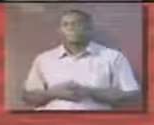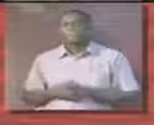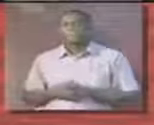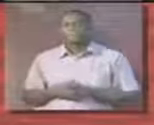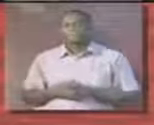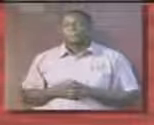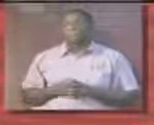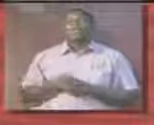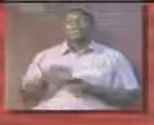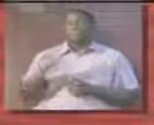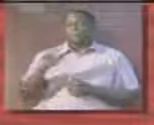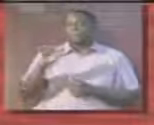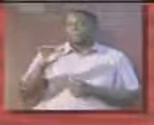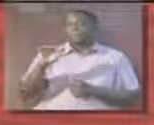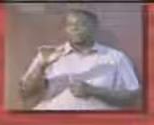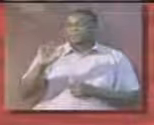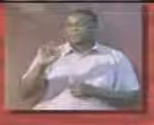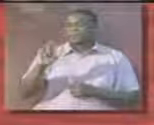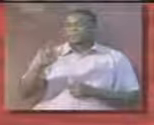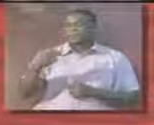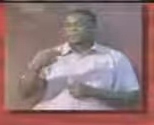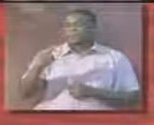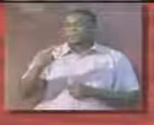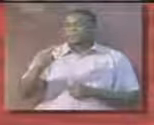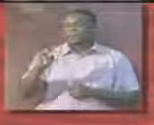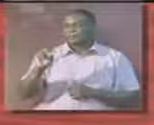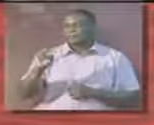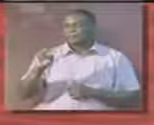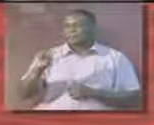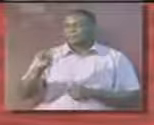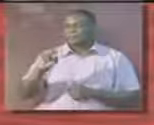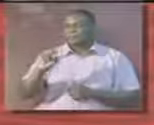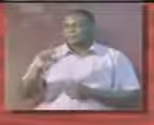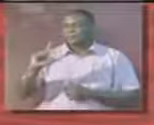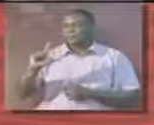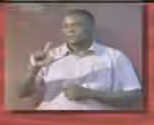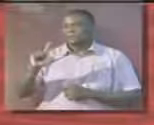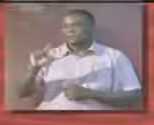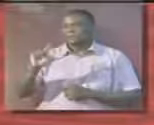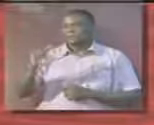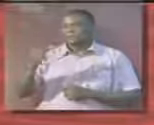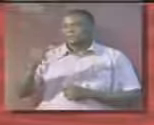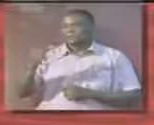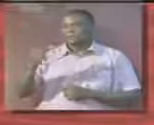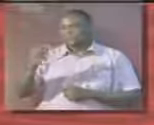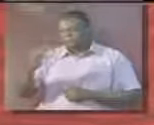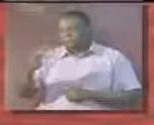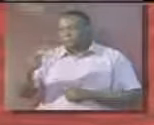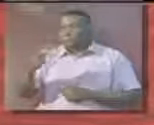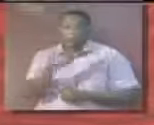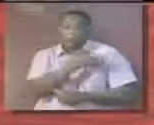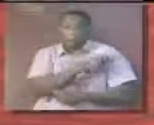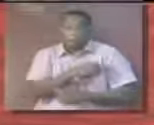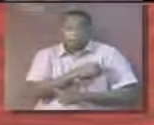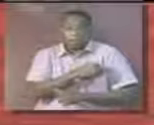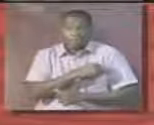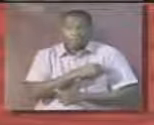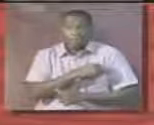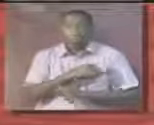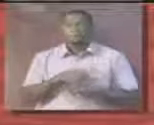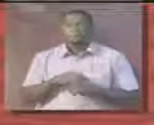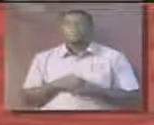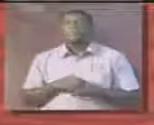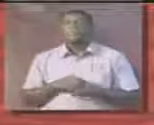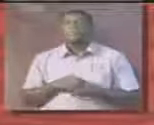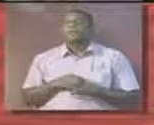the SWRHA, that hospital has now been transitioned to treat confirmed COVID-positive cases. So there